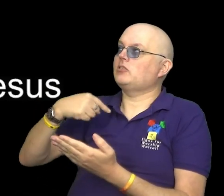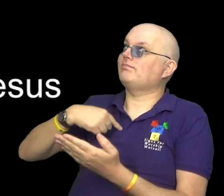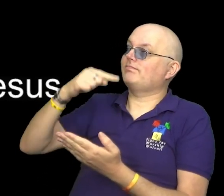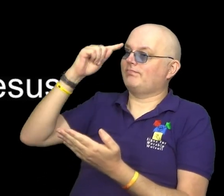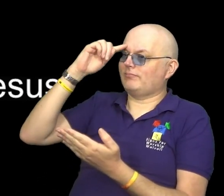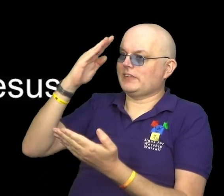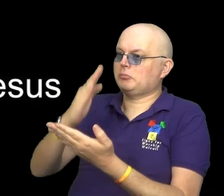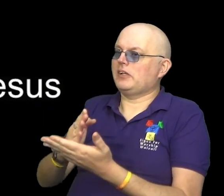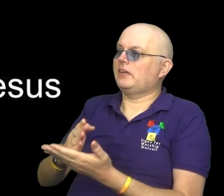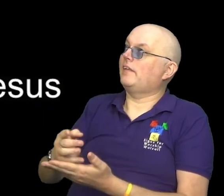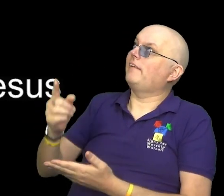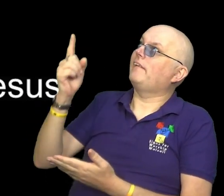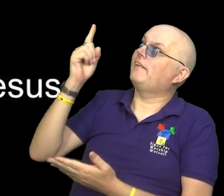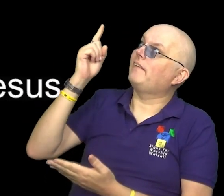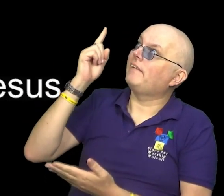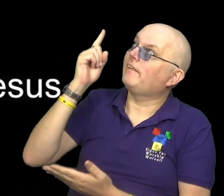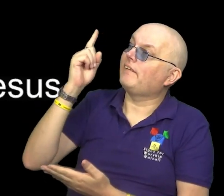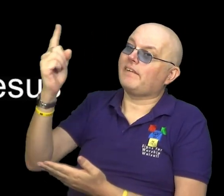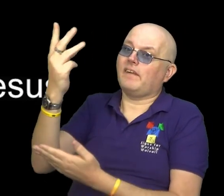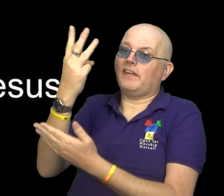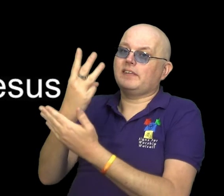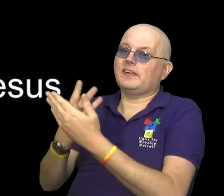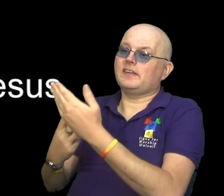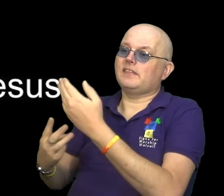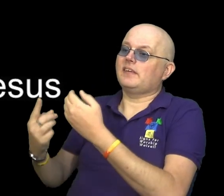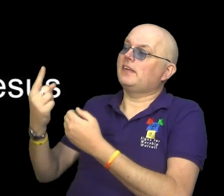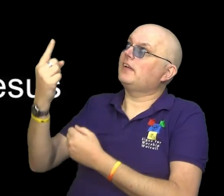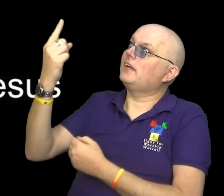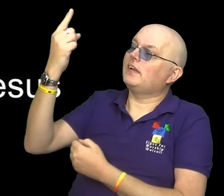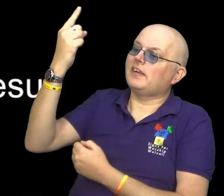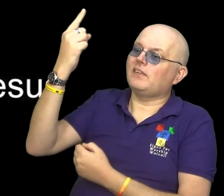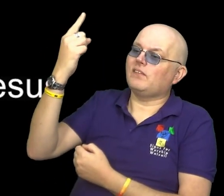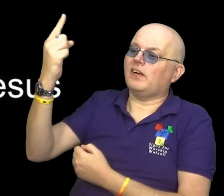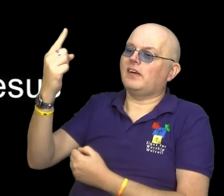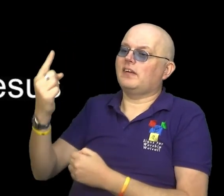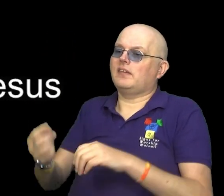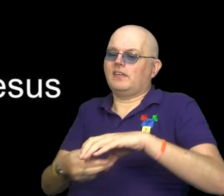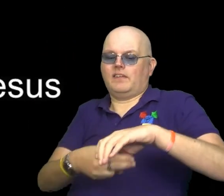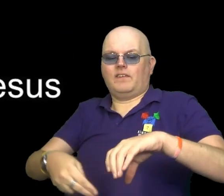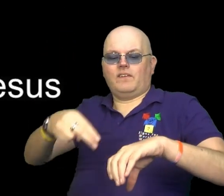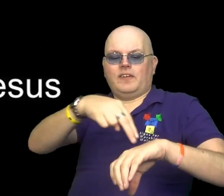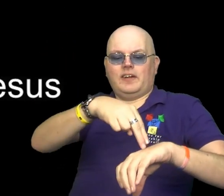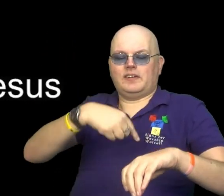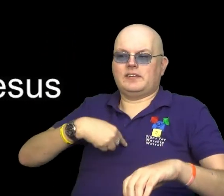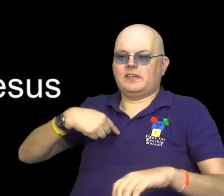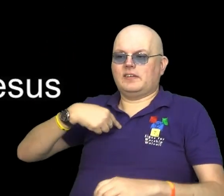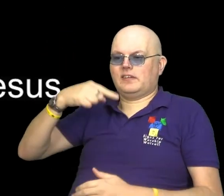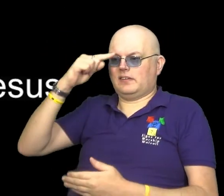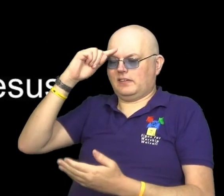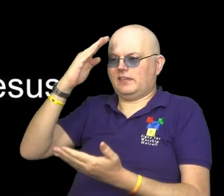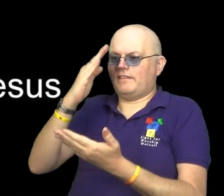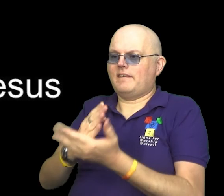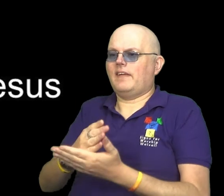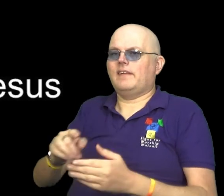I believe in Christ Holy Spirit, our God is three in one. I